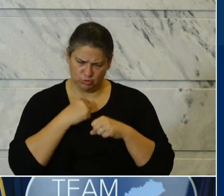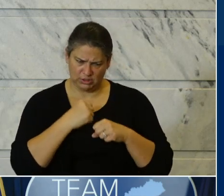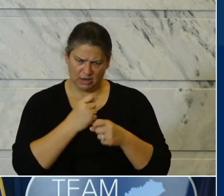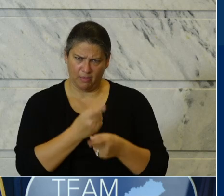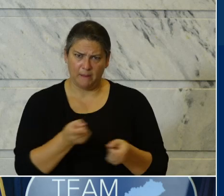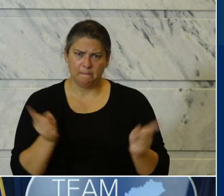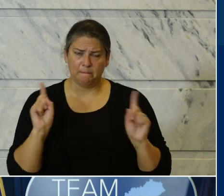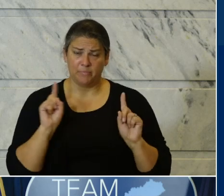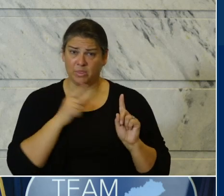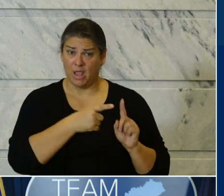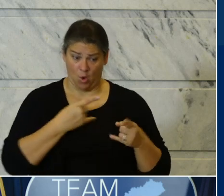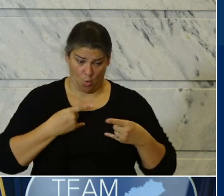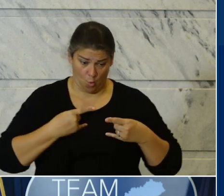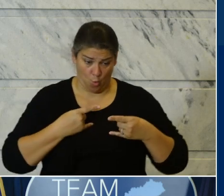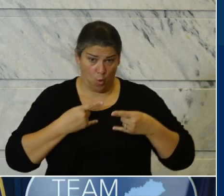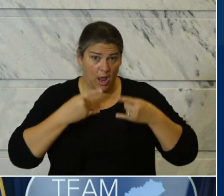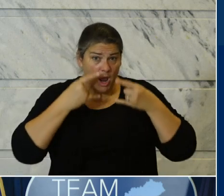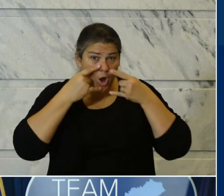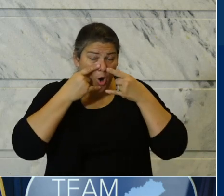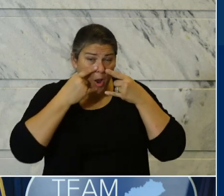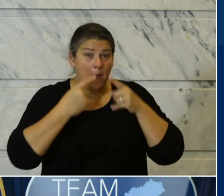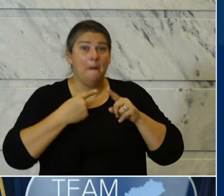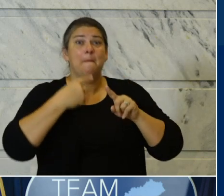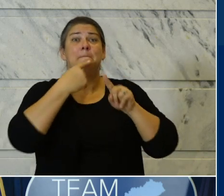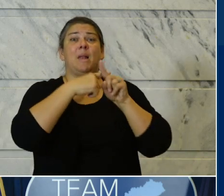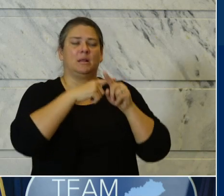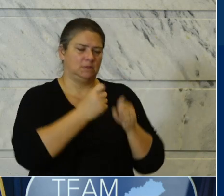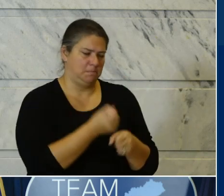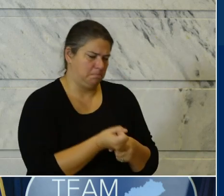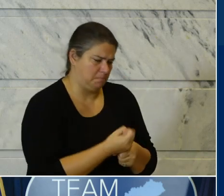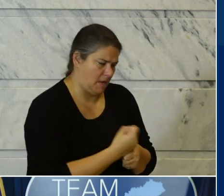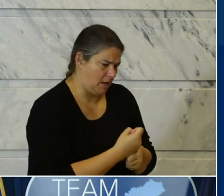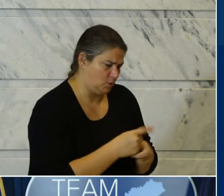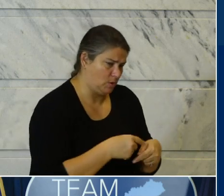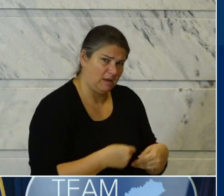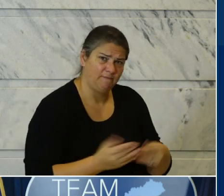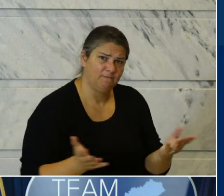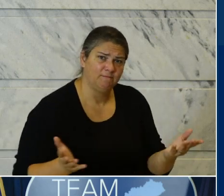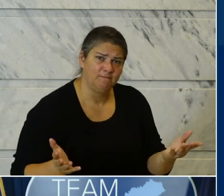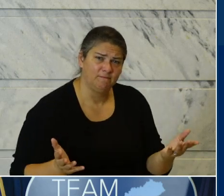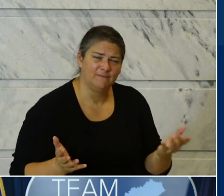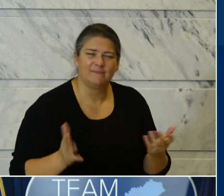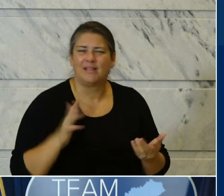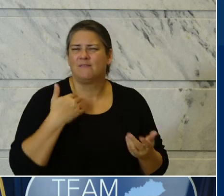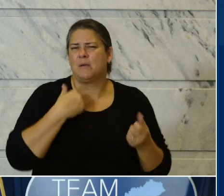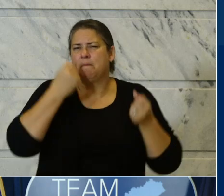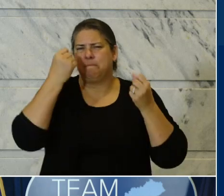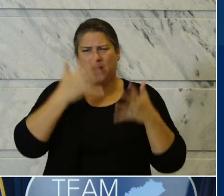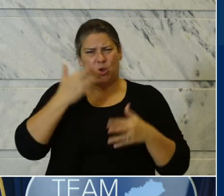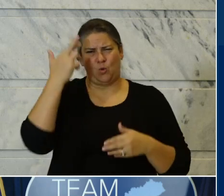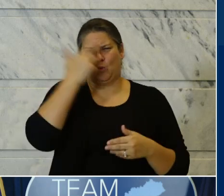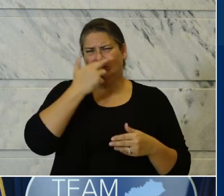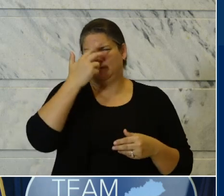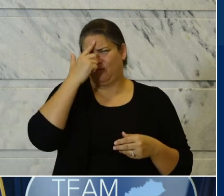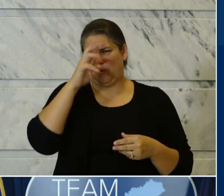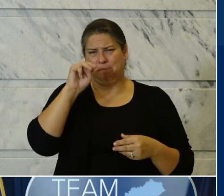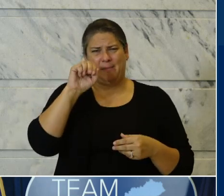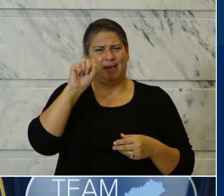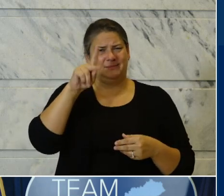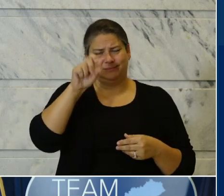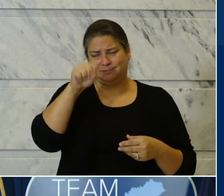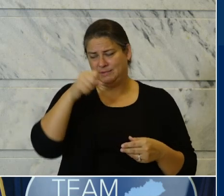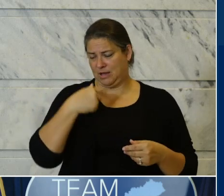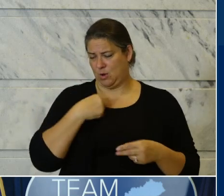by wearing one, but by making them for everybody. You know, there's lots of different reasons to wear a mask. Today, I'm going to wear a